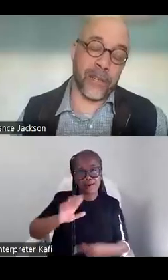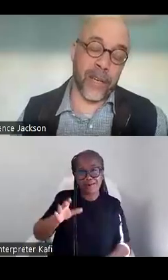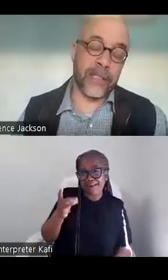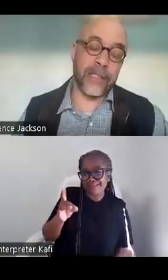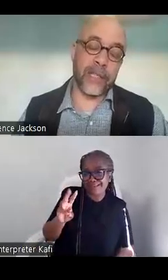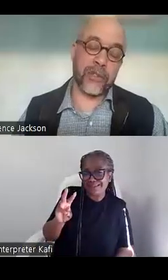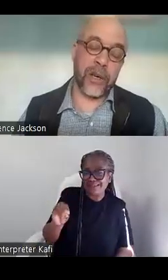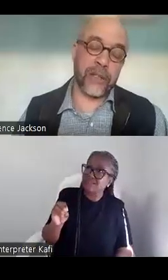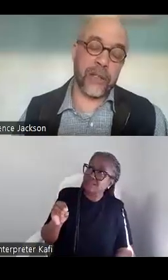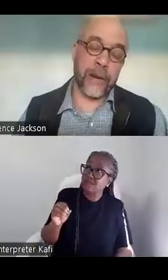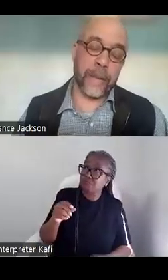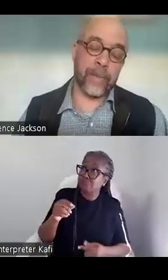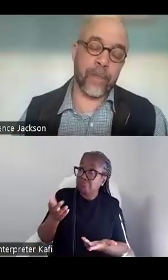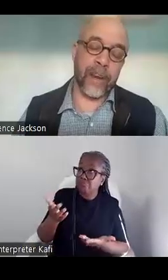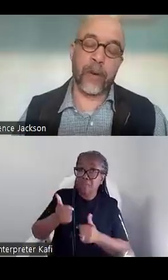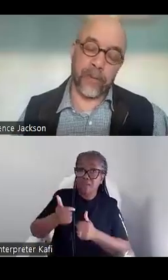in the 19th century, right?